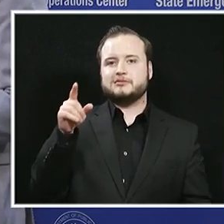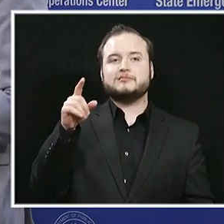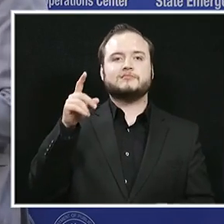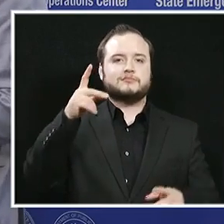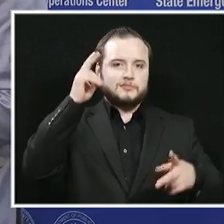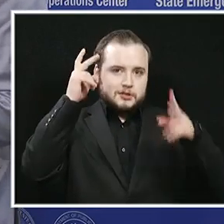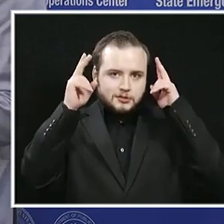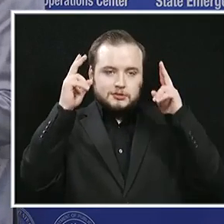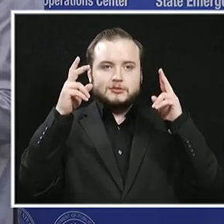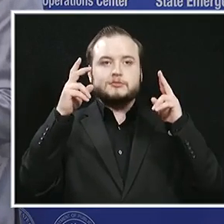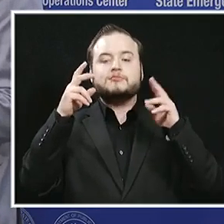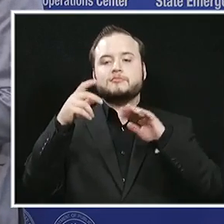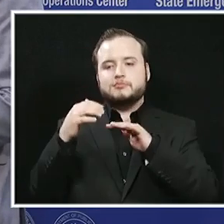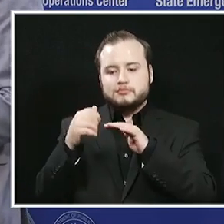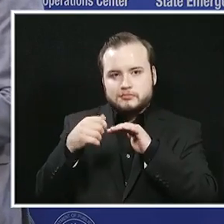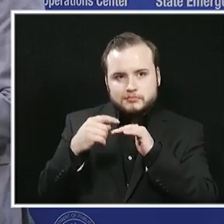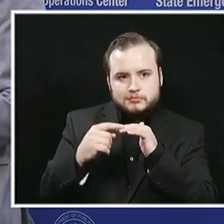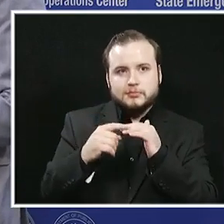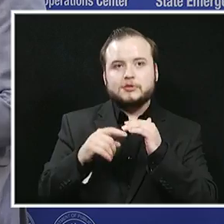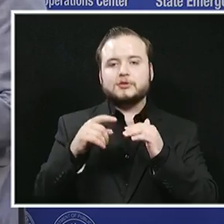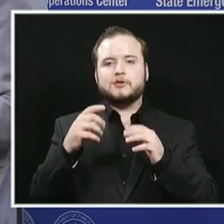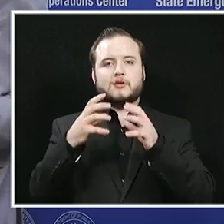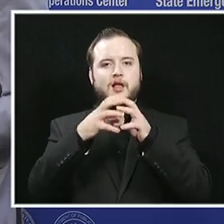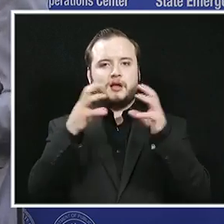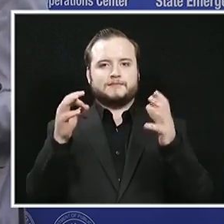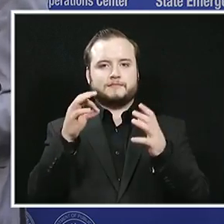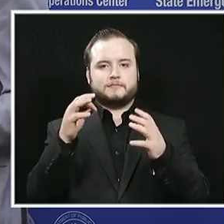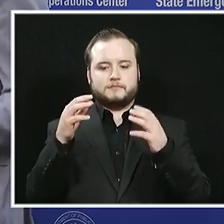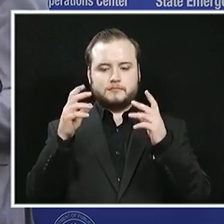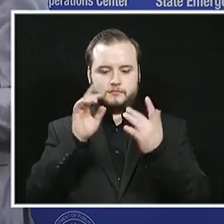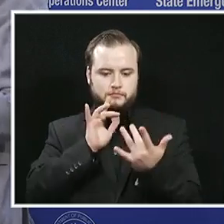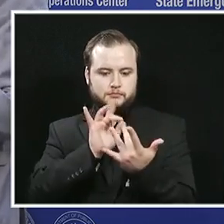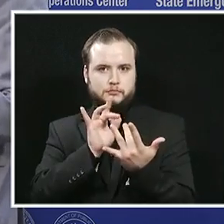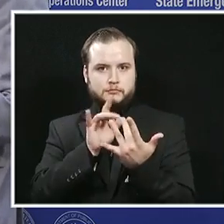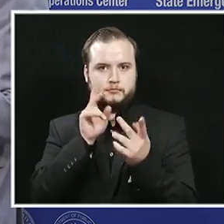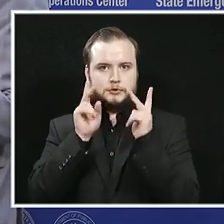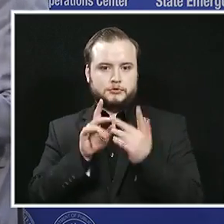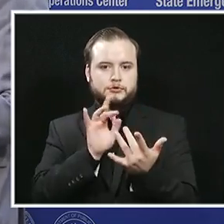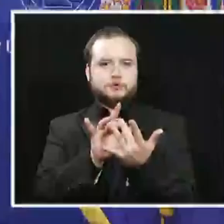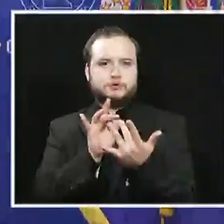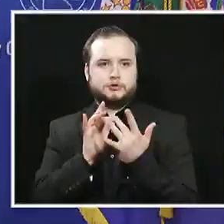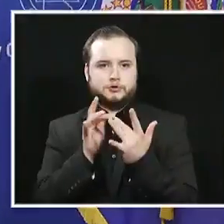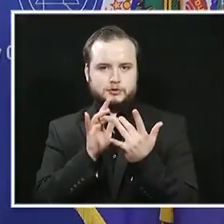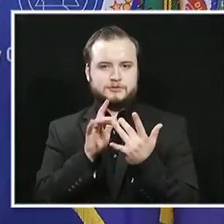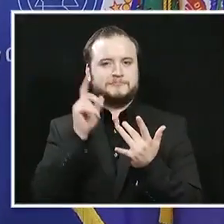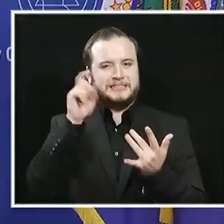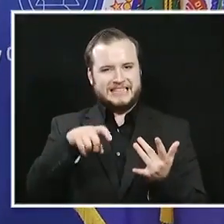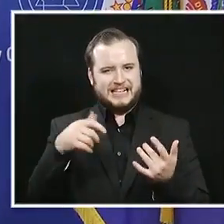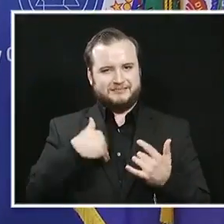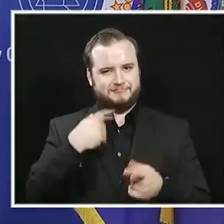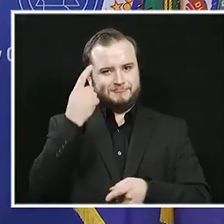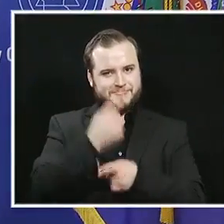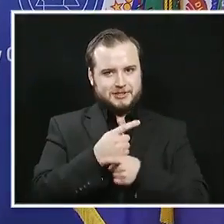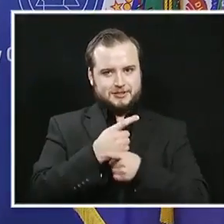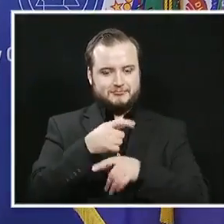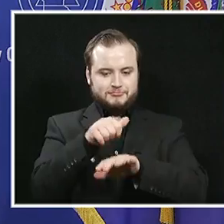contact. So we are having some good conversations with leaders in that industry about how they would get that right, what sort of PPE they would need, how they would manage